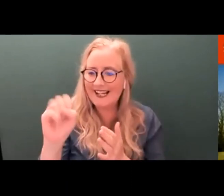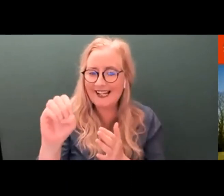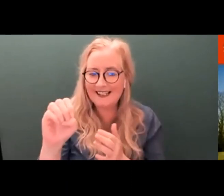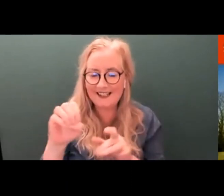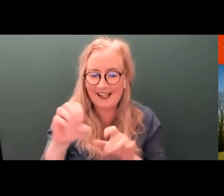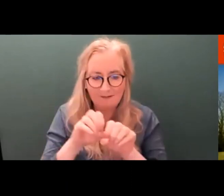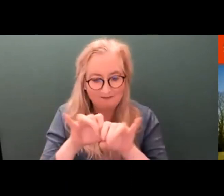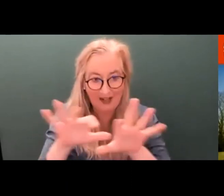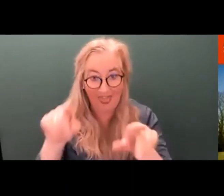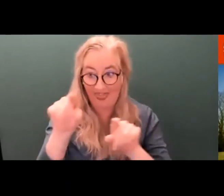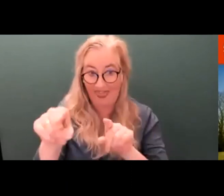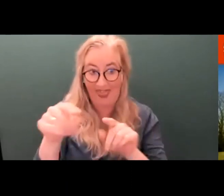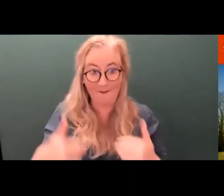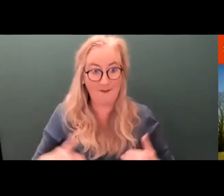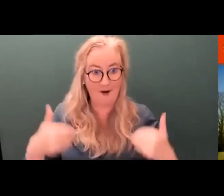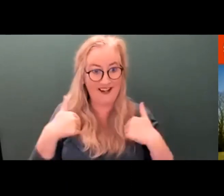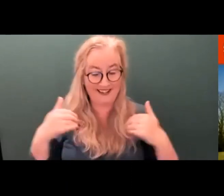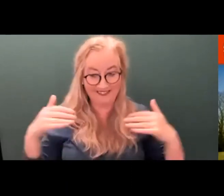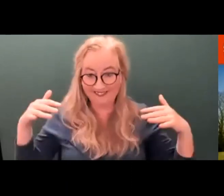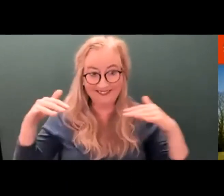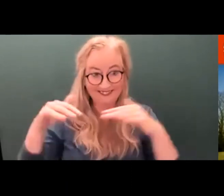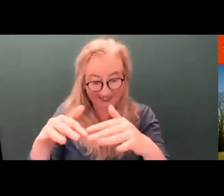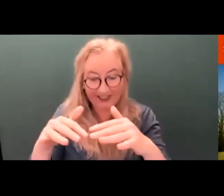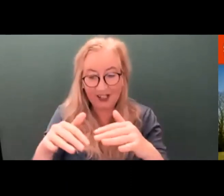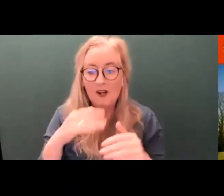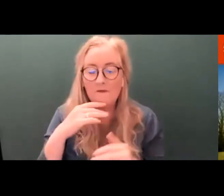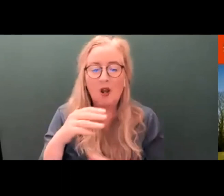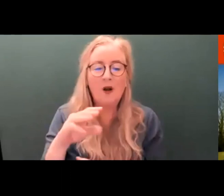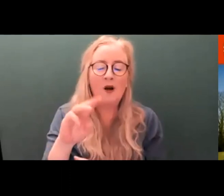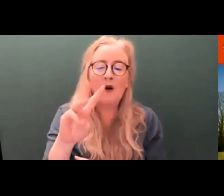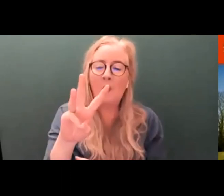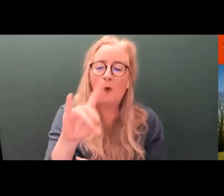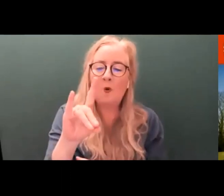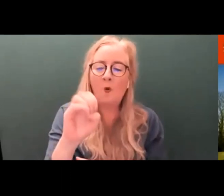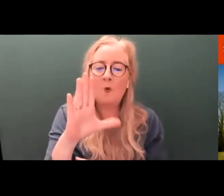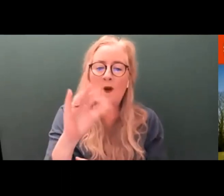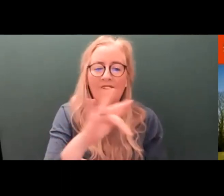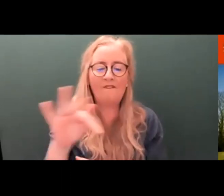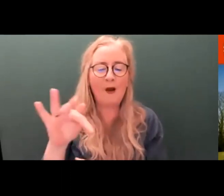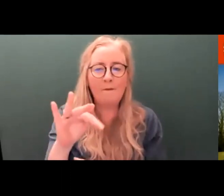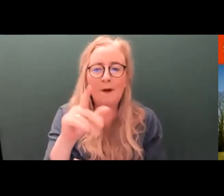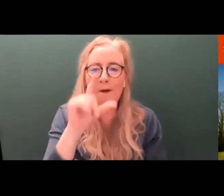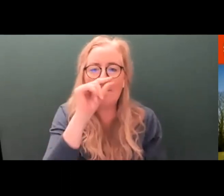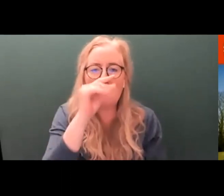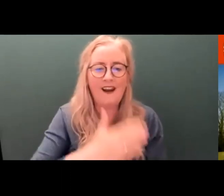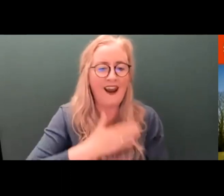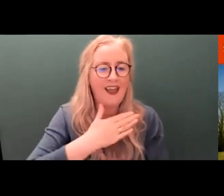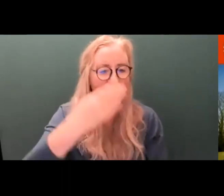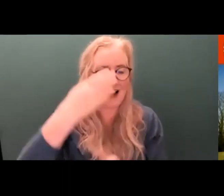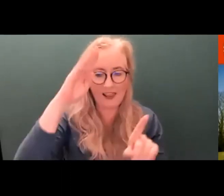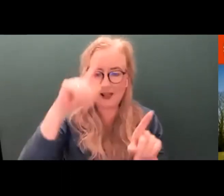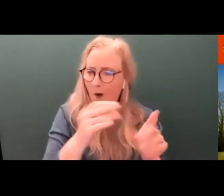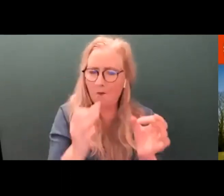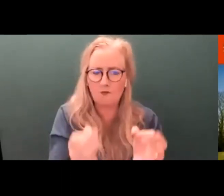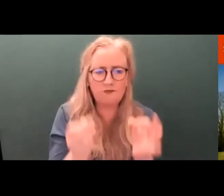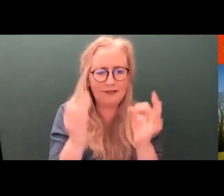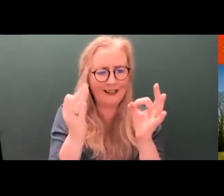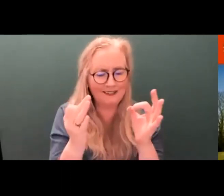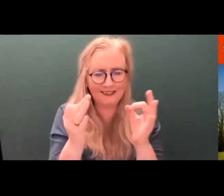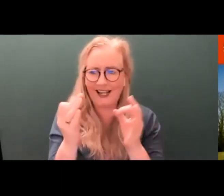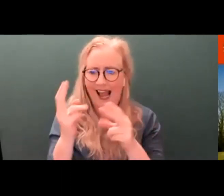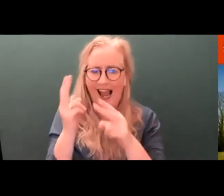that morning. And Ricky Whelan from Birdwatch Ireland, who partnered with us, was brilliant. He brought them out.